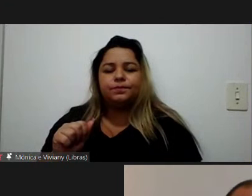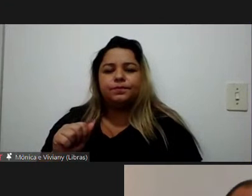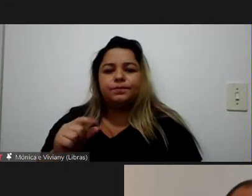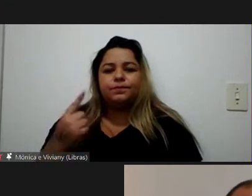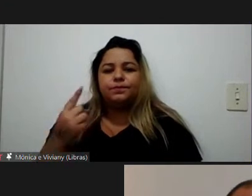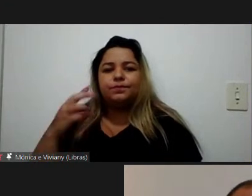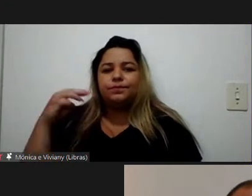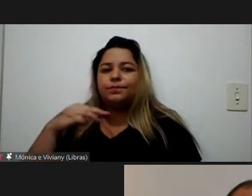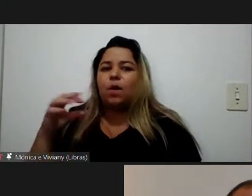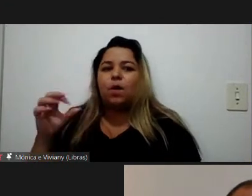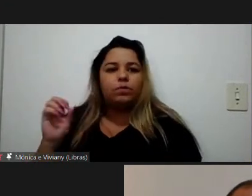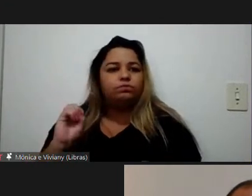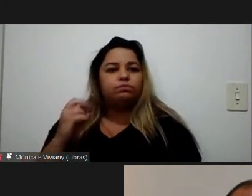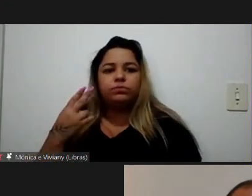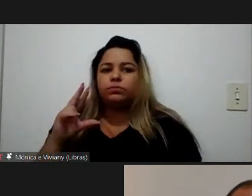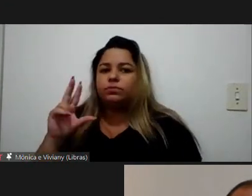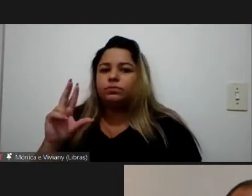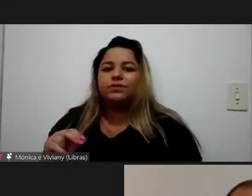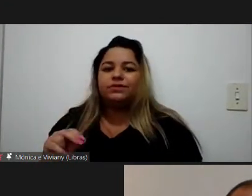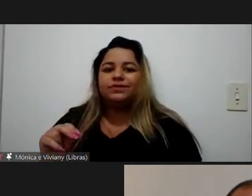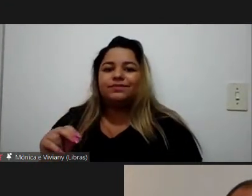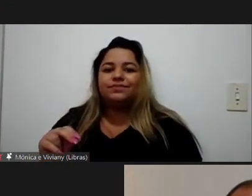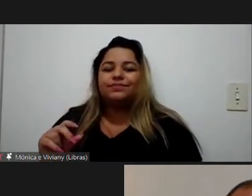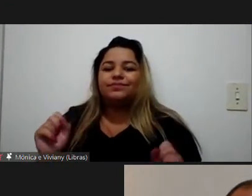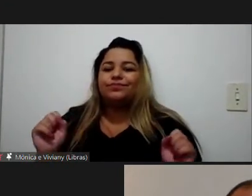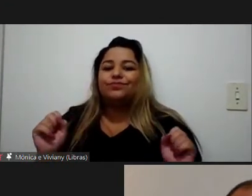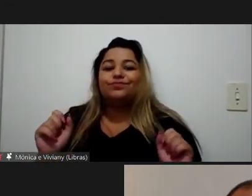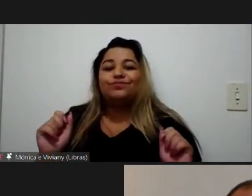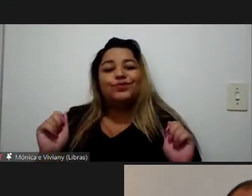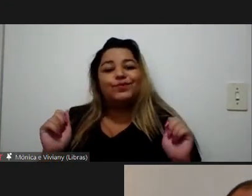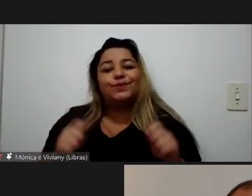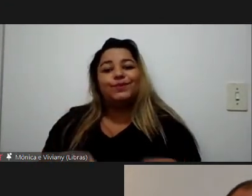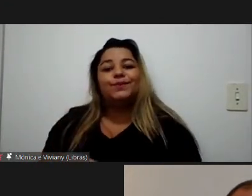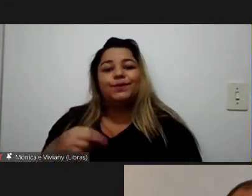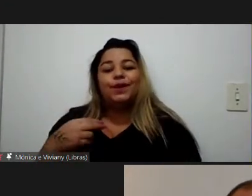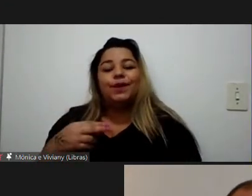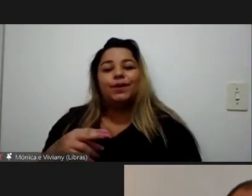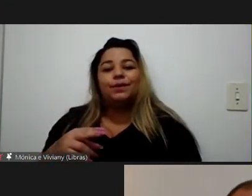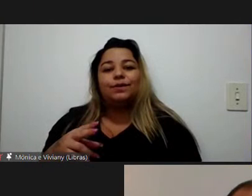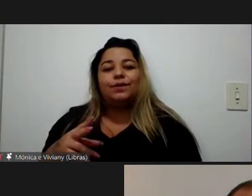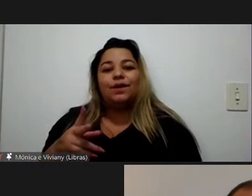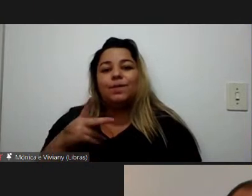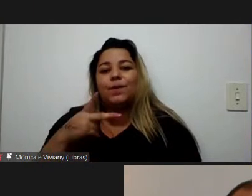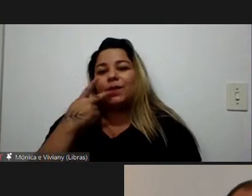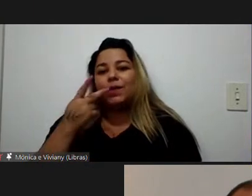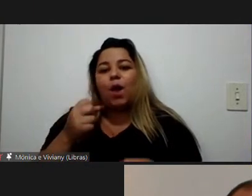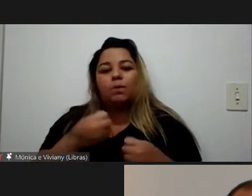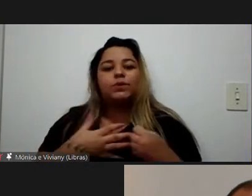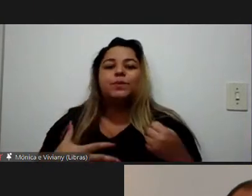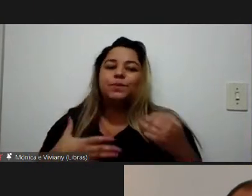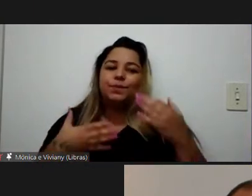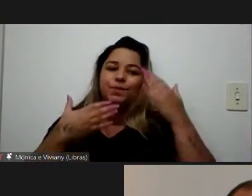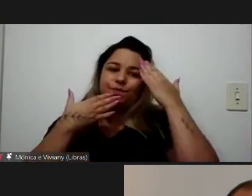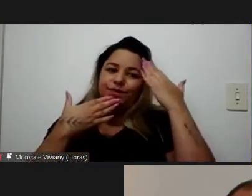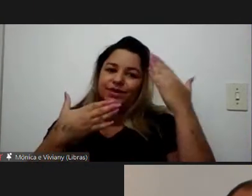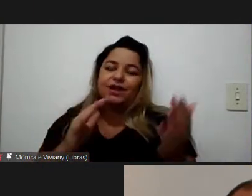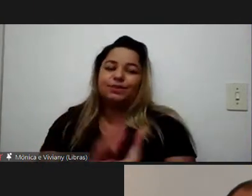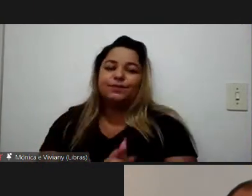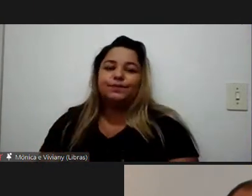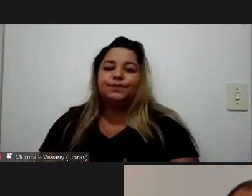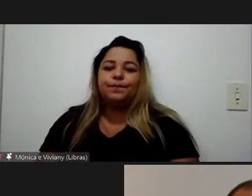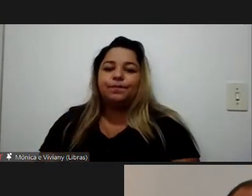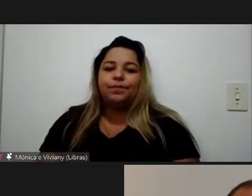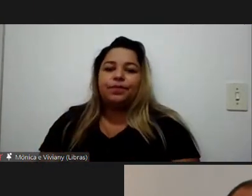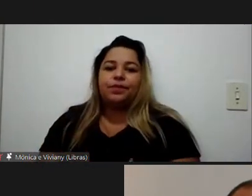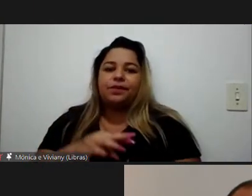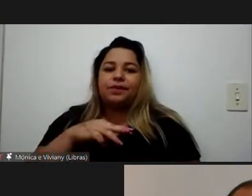minute? Agora eu preciso passar para a próxima mesa. Now I have to pass to the next table. I'd like to comment something,